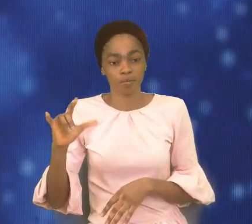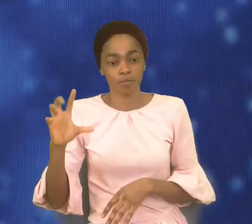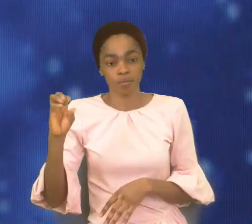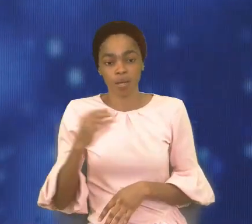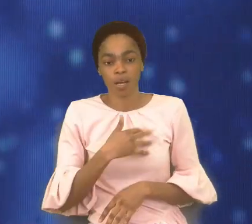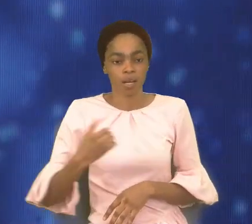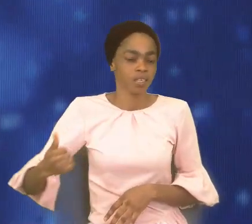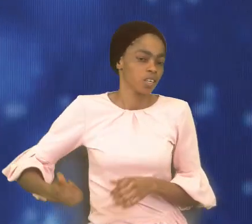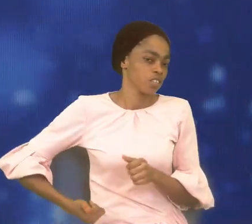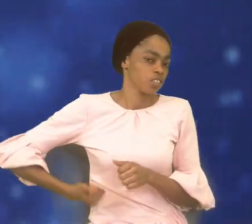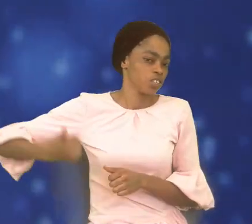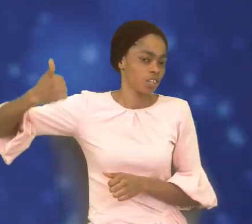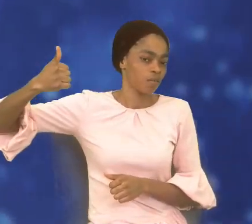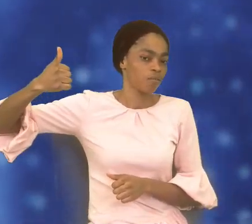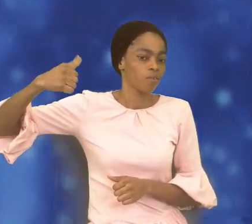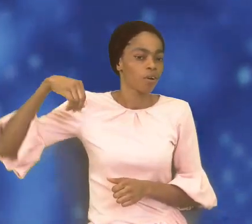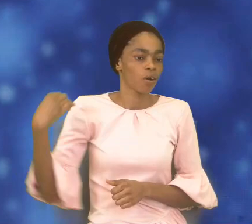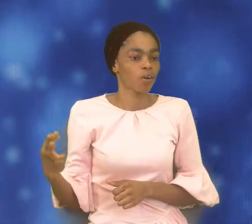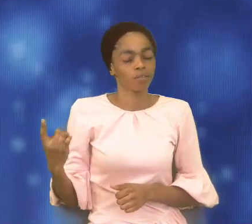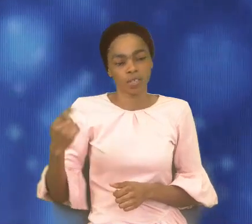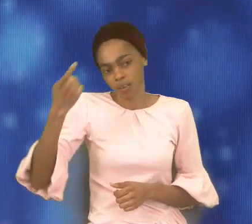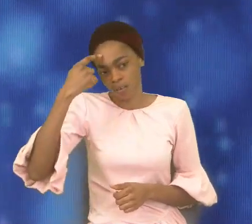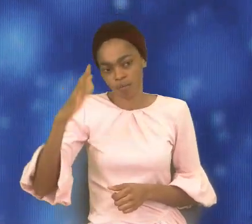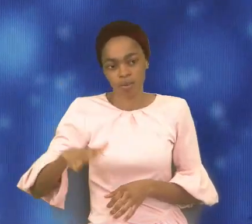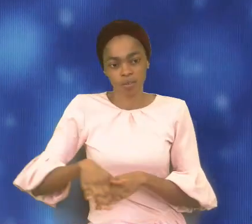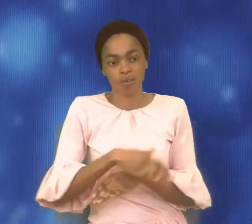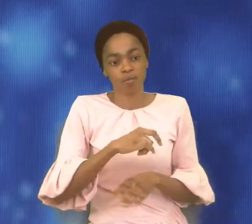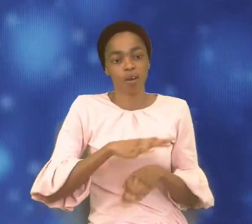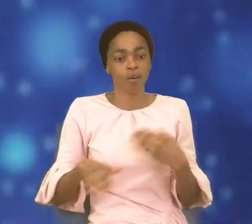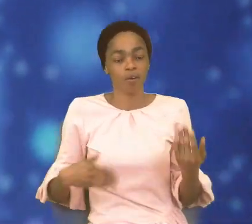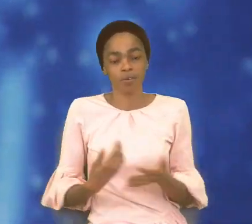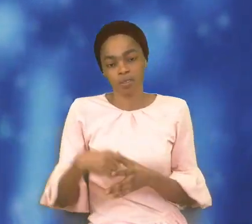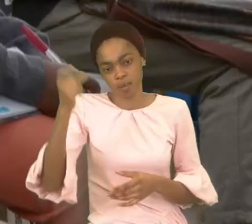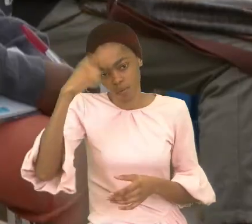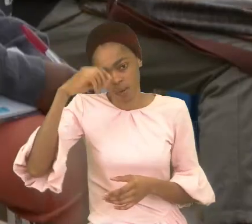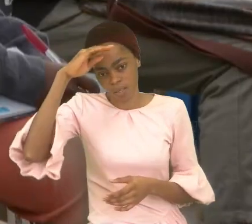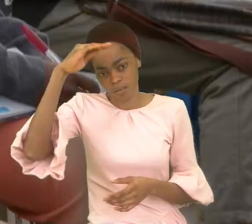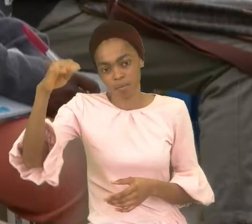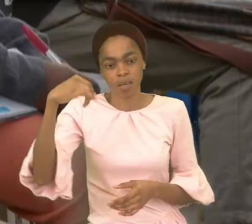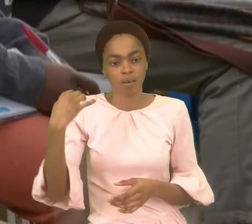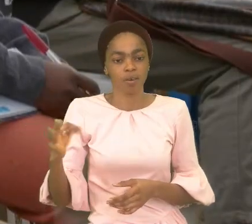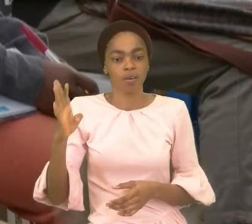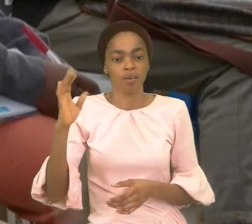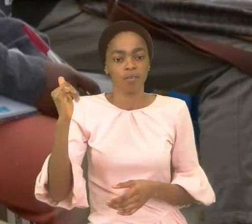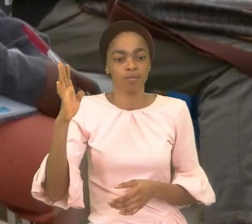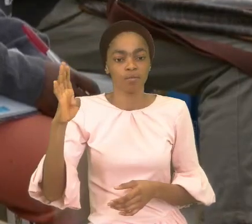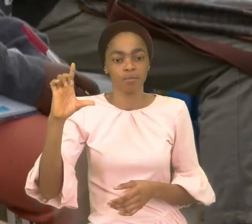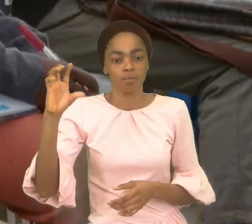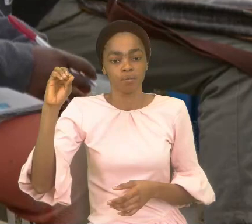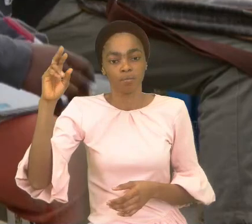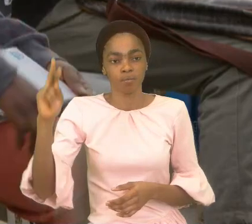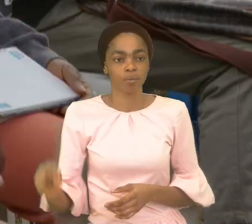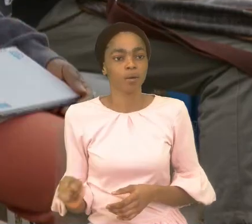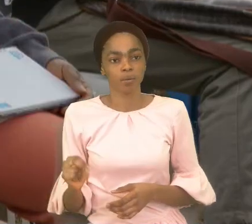the wise men of Babylon. Look at verse 49. In verse 49, then Daniel